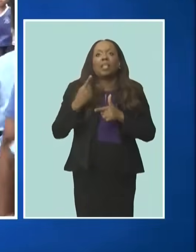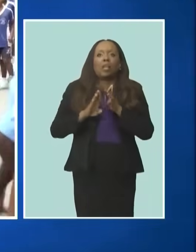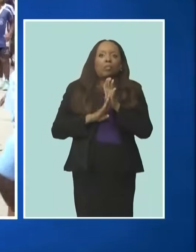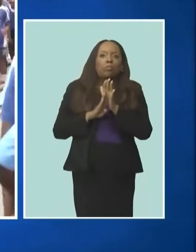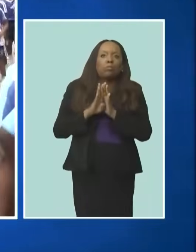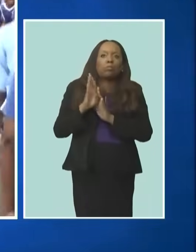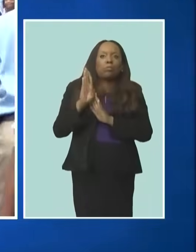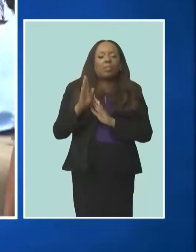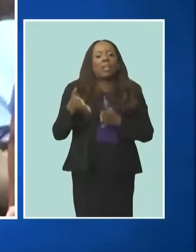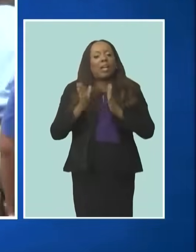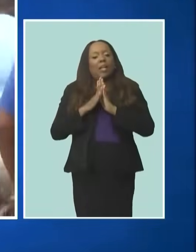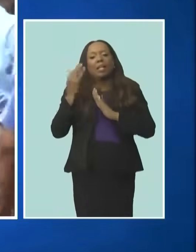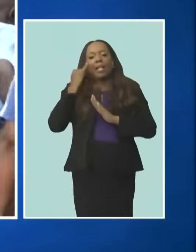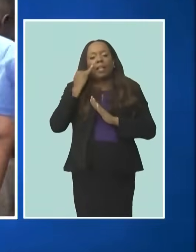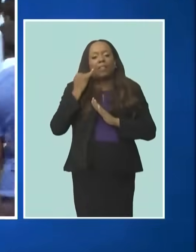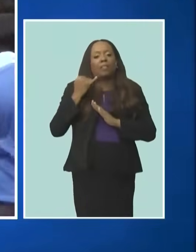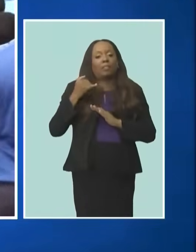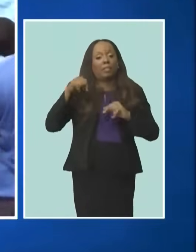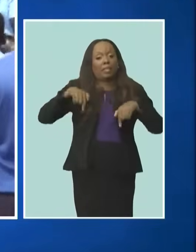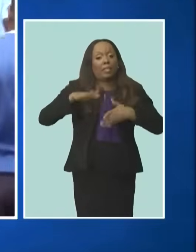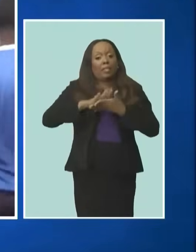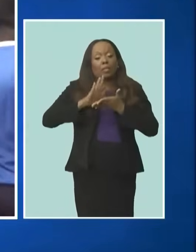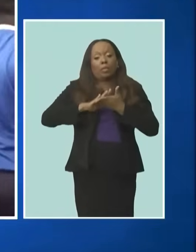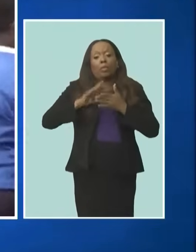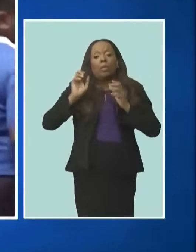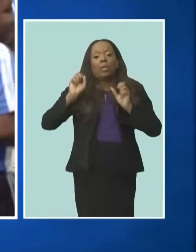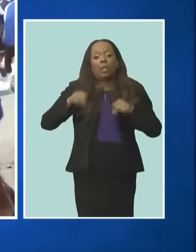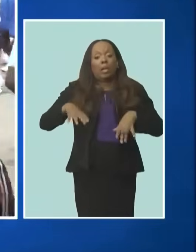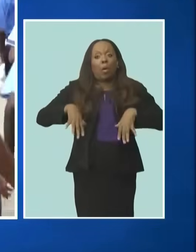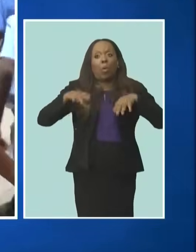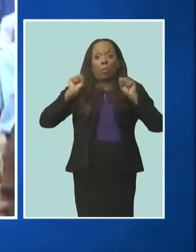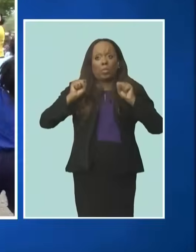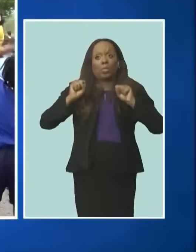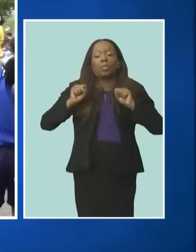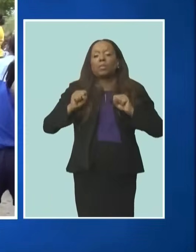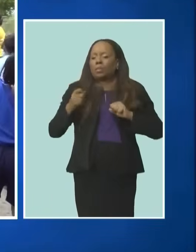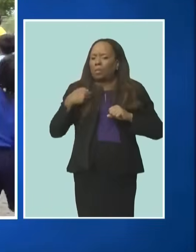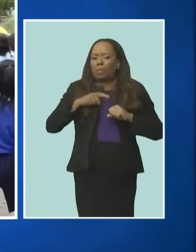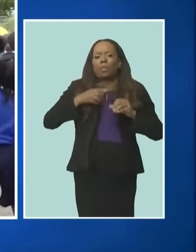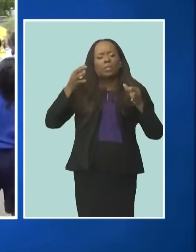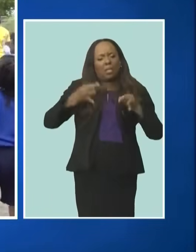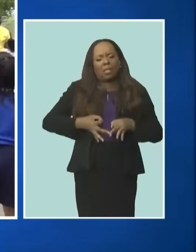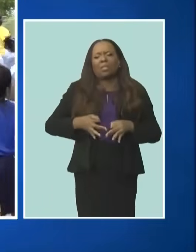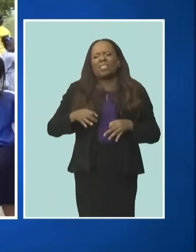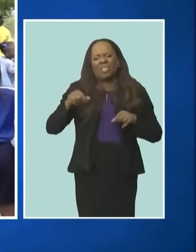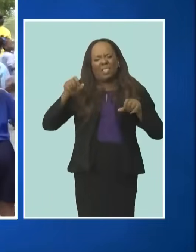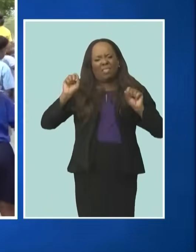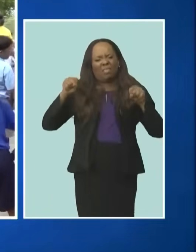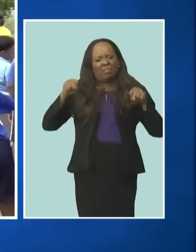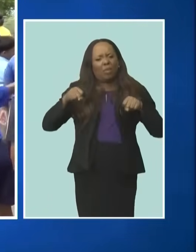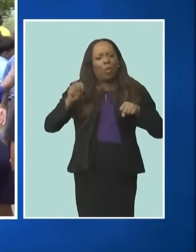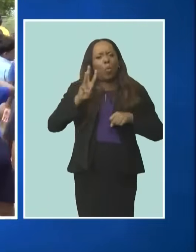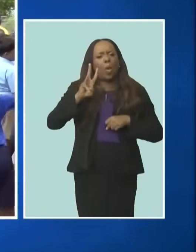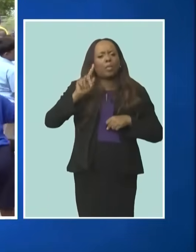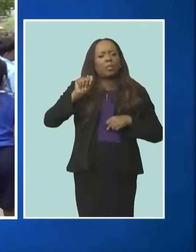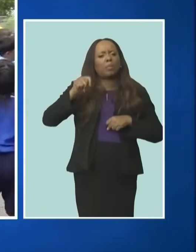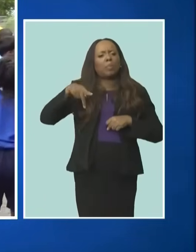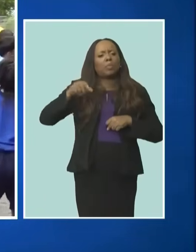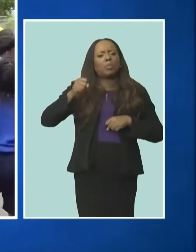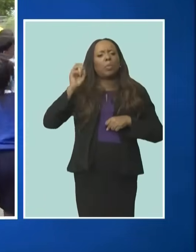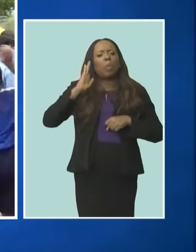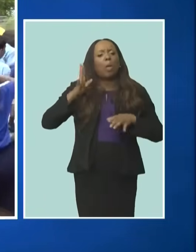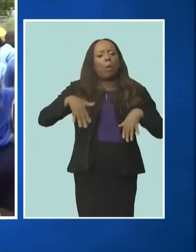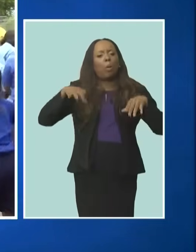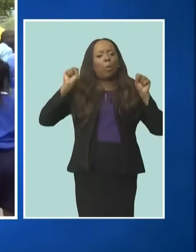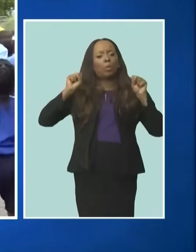if we can be the hosting school to launch their EcoFit program, which we decided to do. So we're here now, and we're going to continue